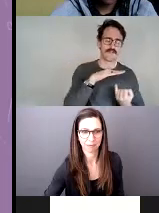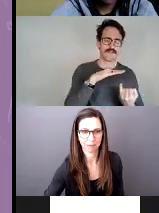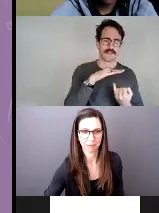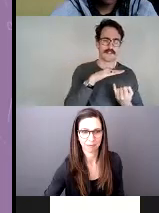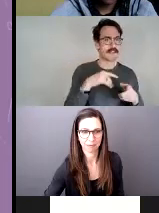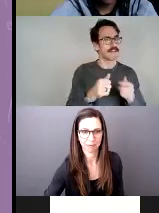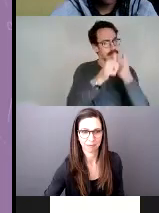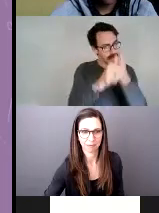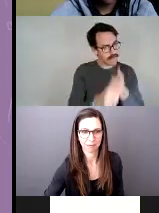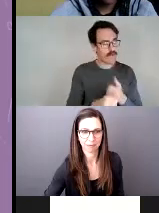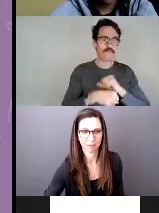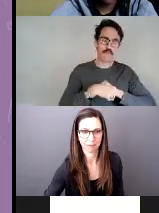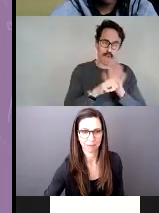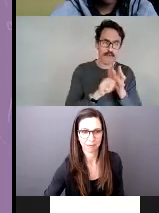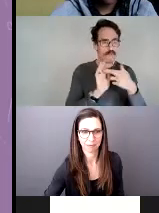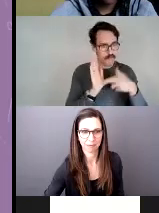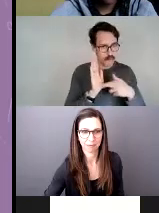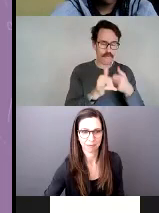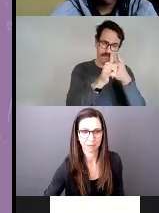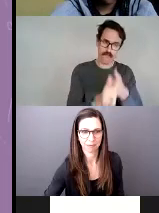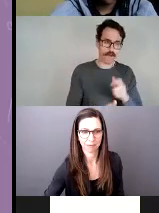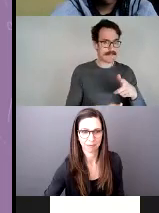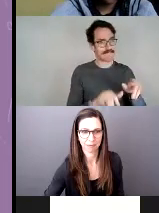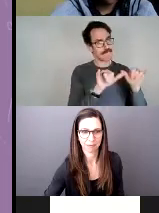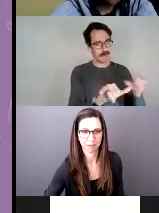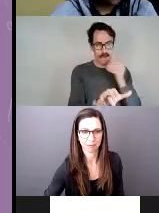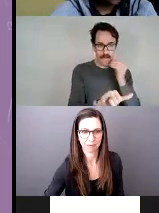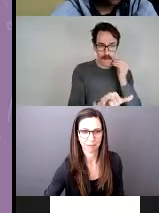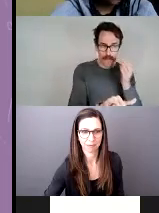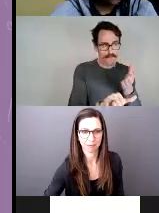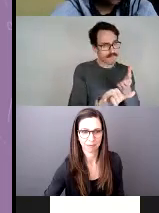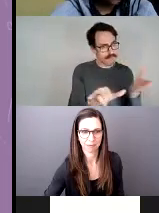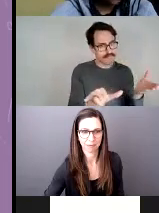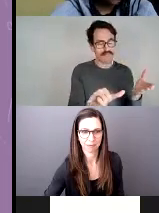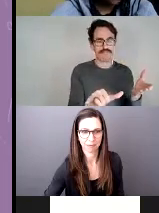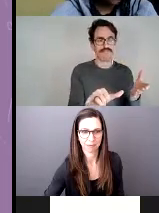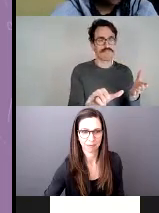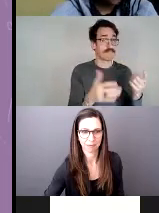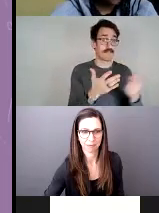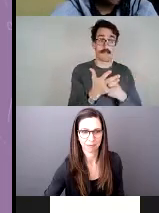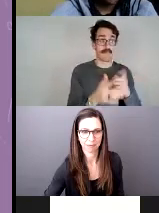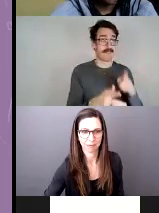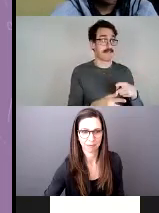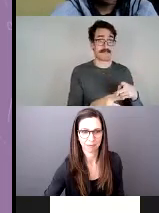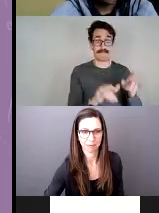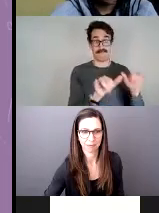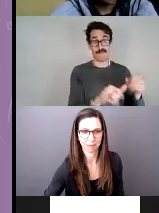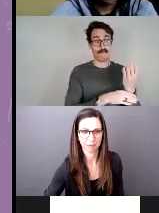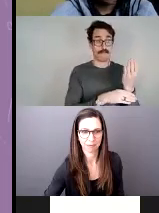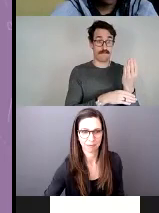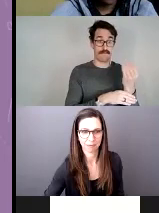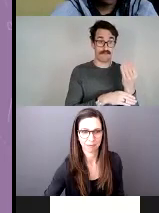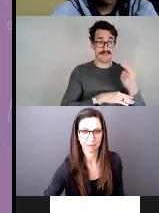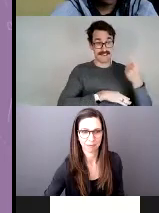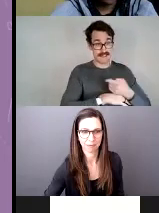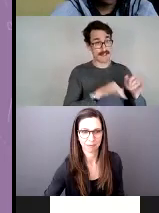by the COVID-19 sanctions that have been imposed to stay at home, and in some cases quarantine. And so it can be